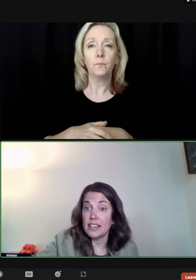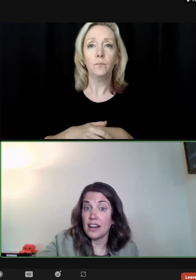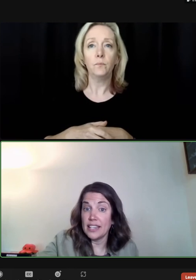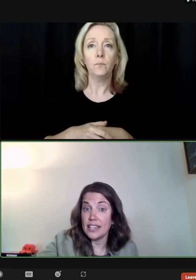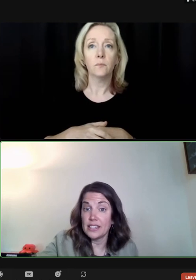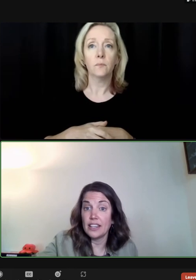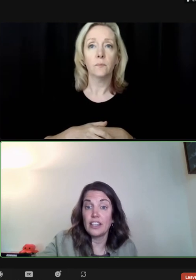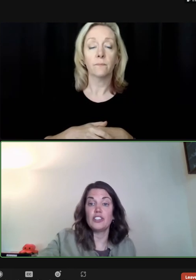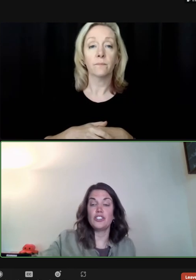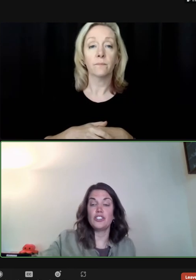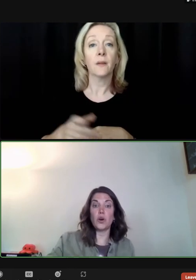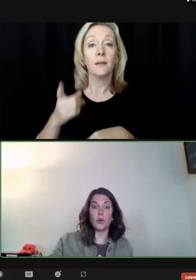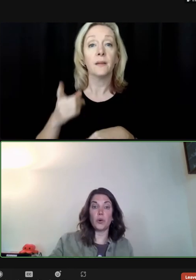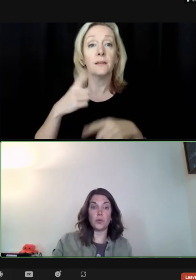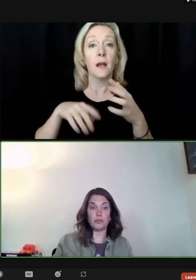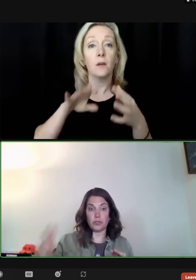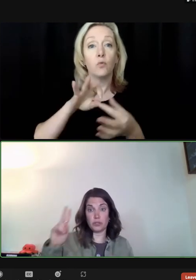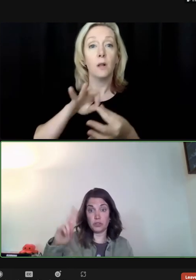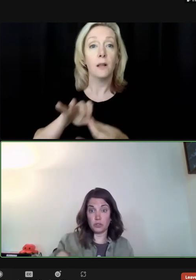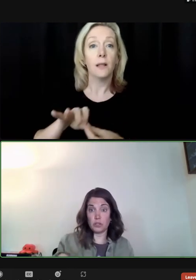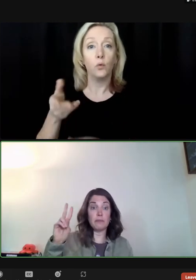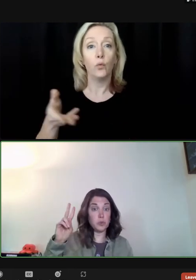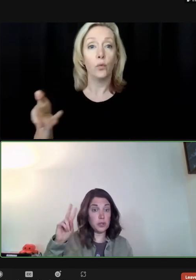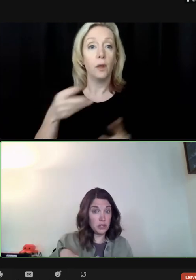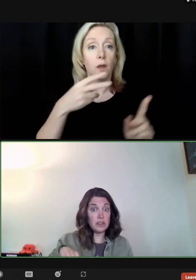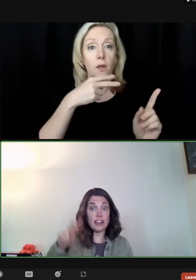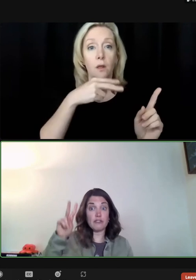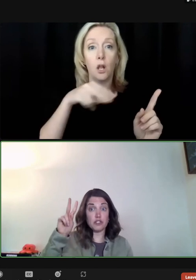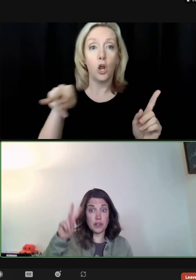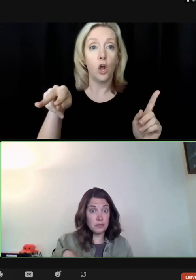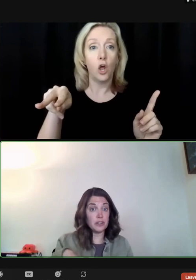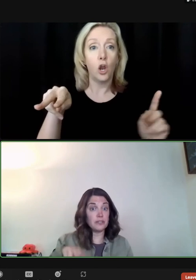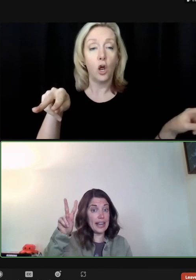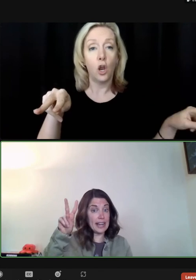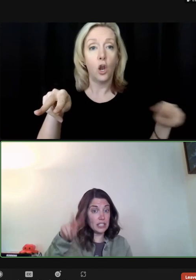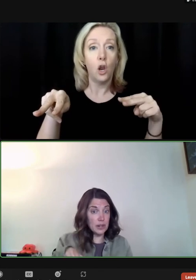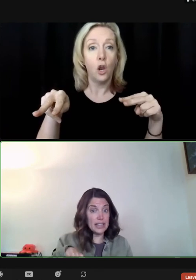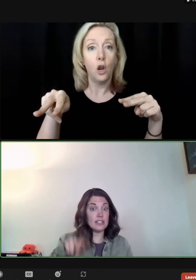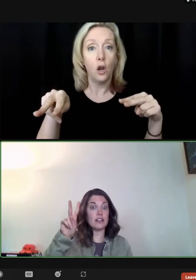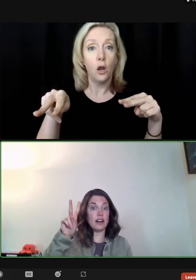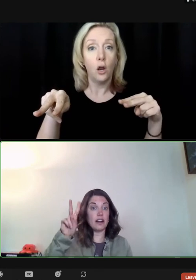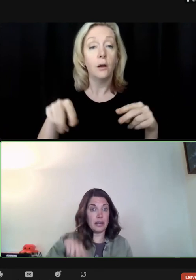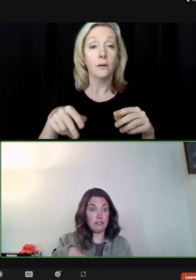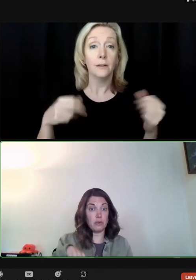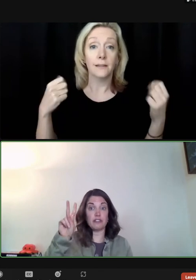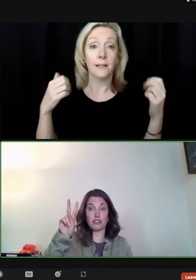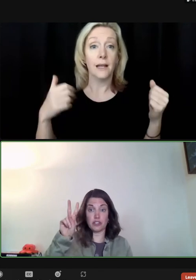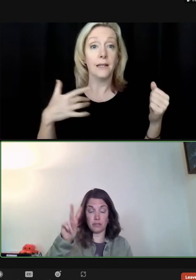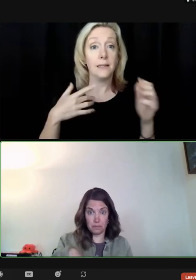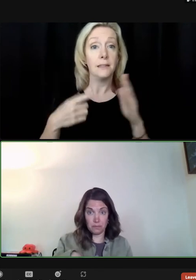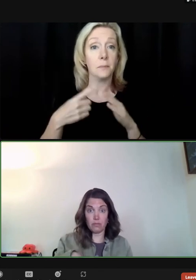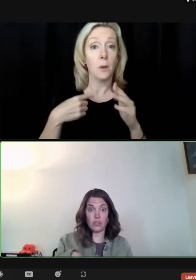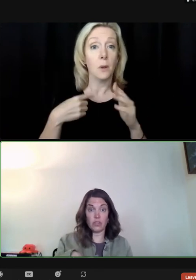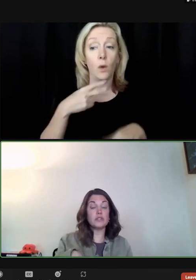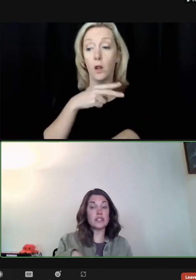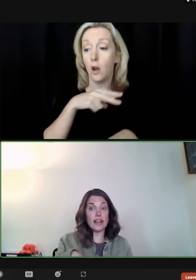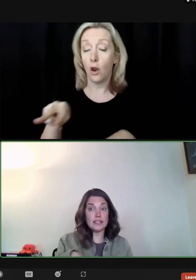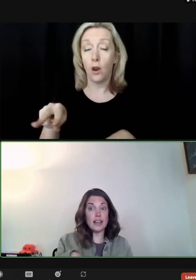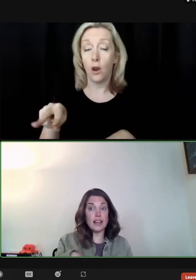Connecting sign to context. So sometimes we do a lot of transfer of gaze, right? If